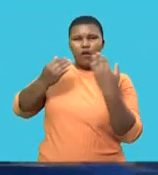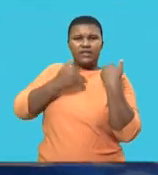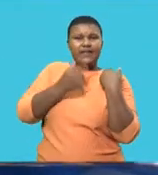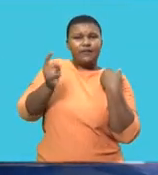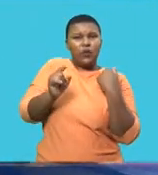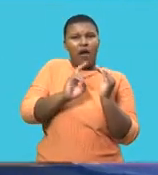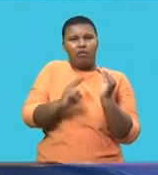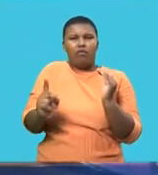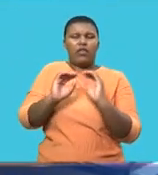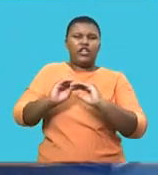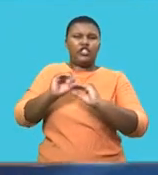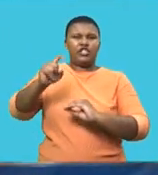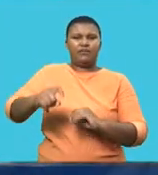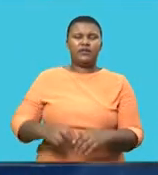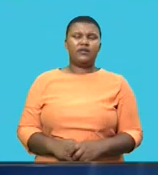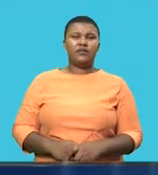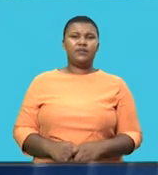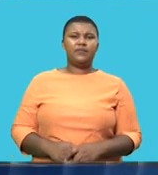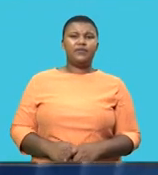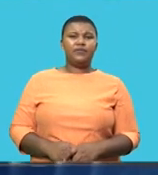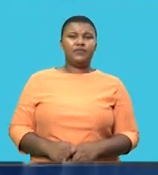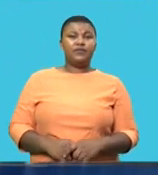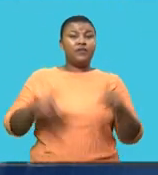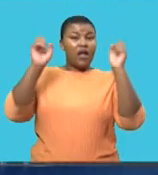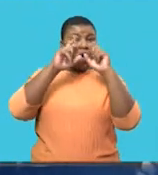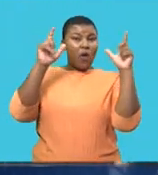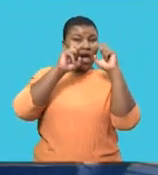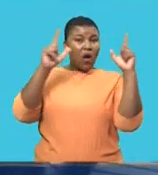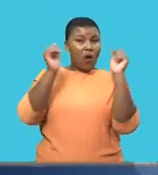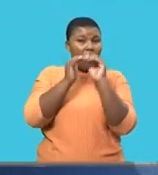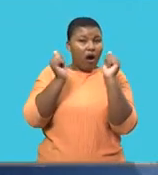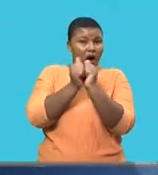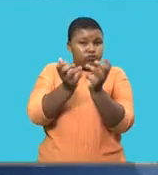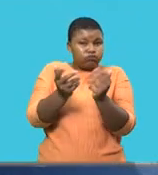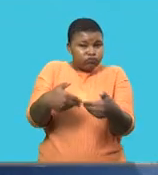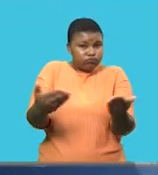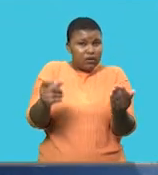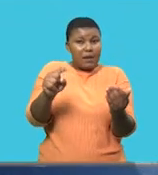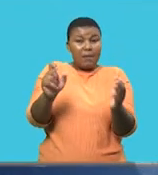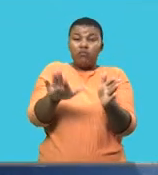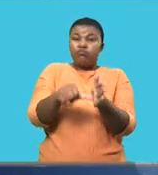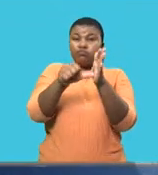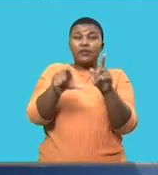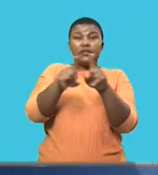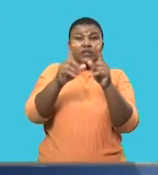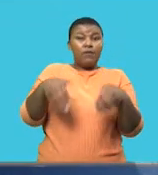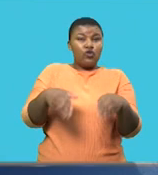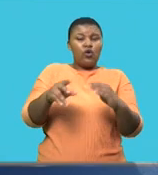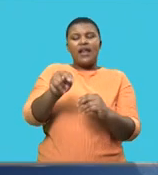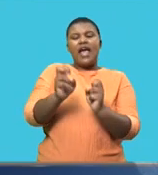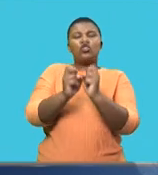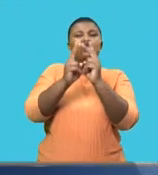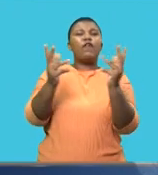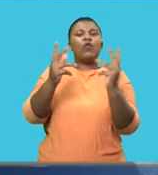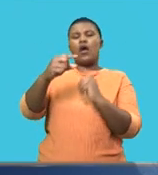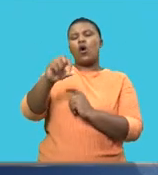safety entails. You know, awareness campaigns such as these are very vital, especially on the roads that we are on, which is the N12 and the